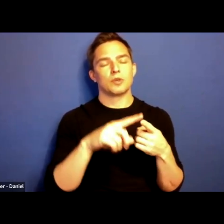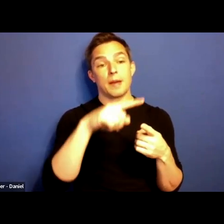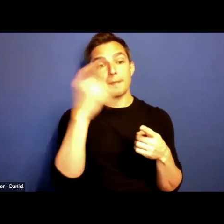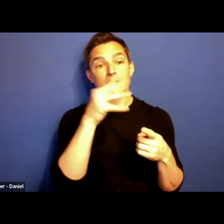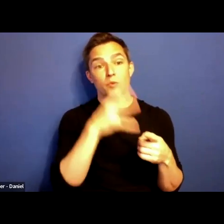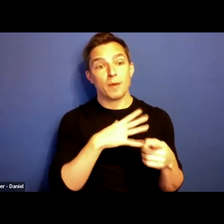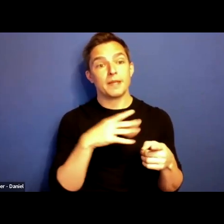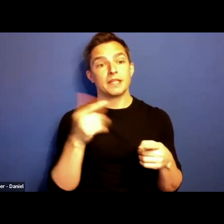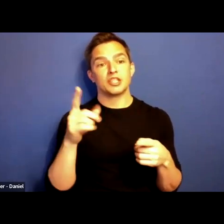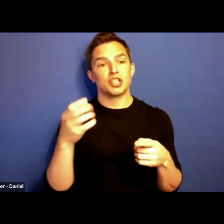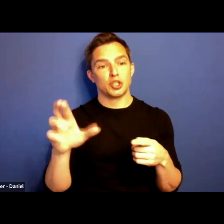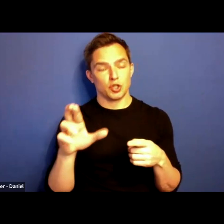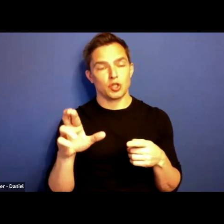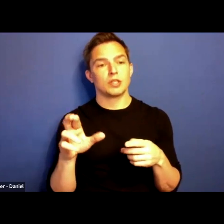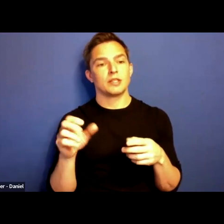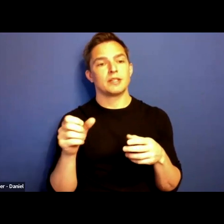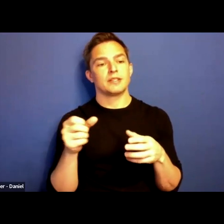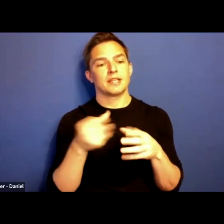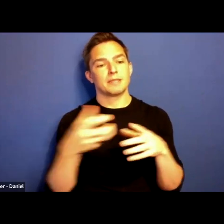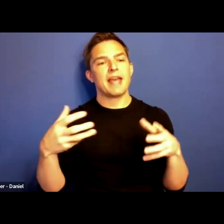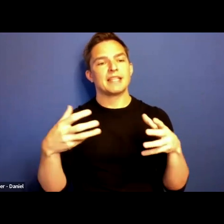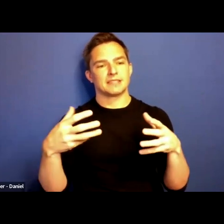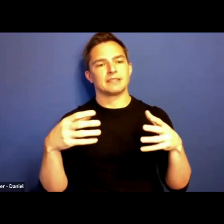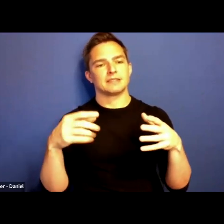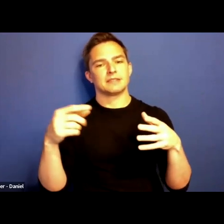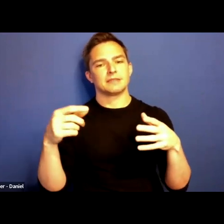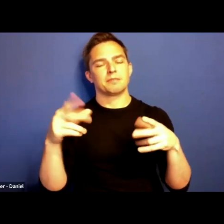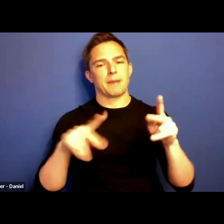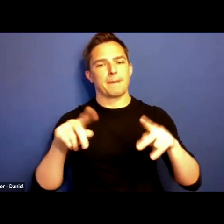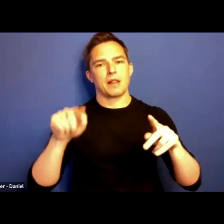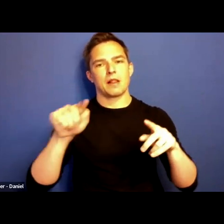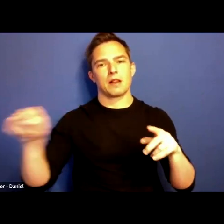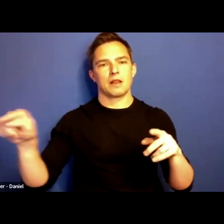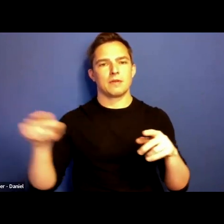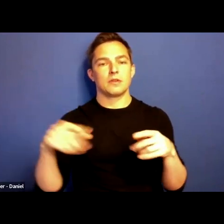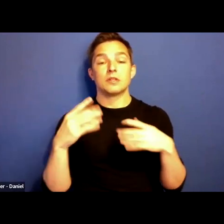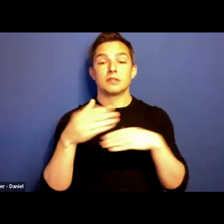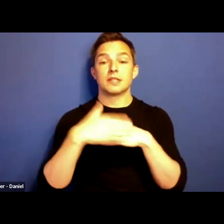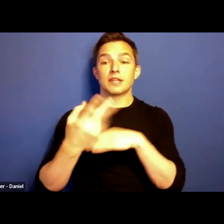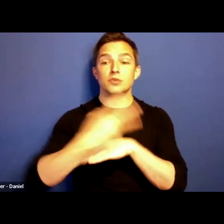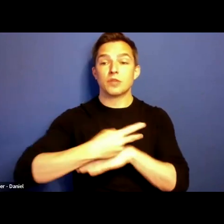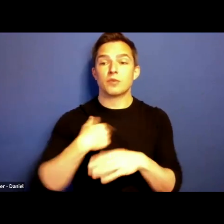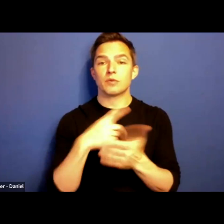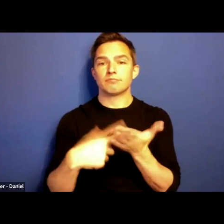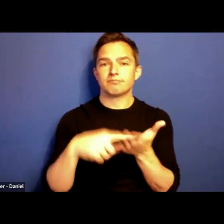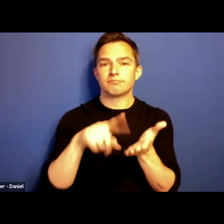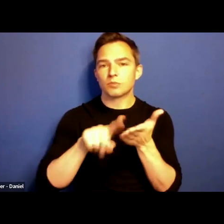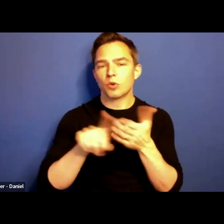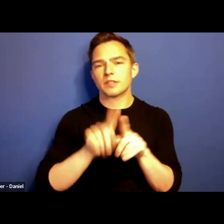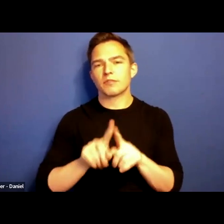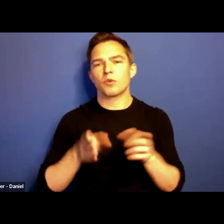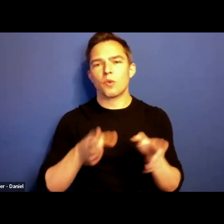gender expansive individuals. Over 2 days, we will explore ways to support